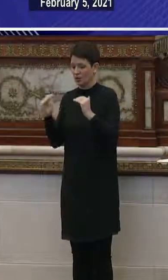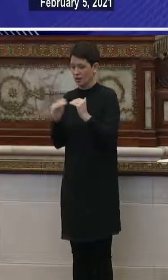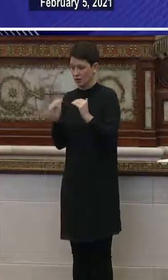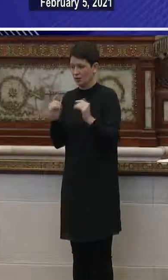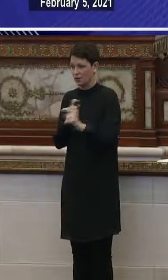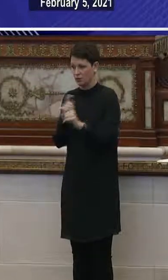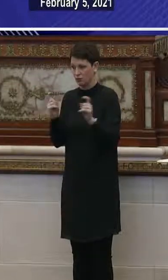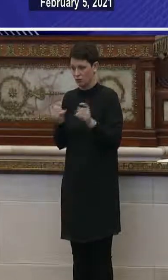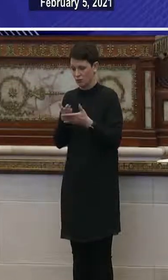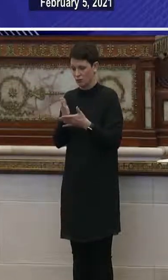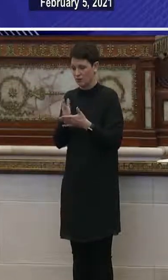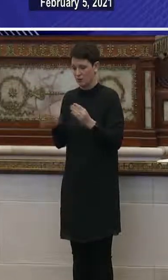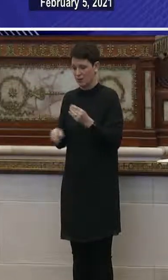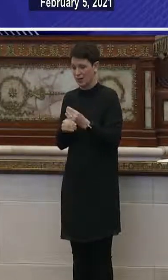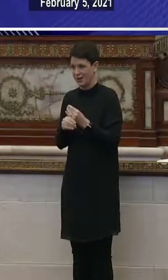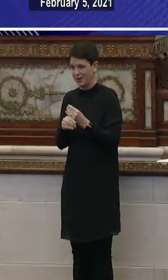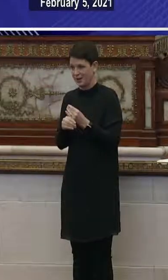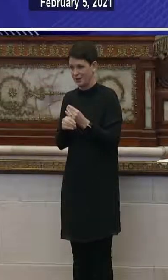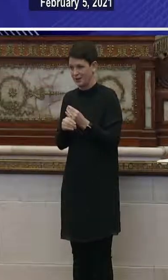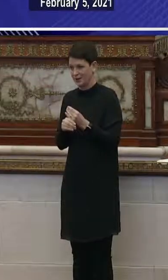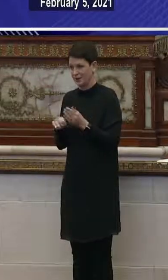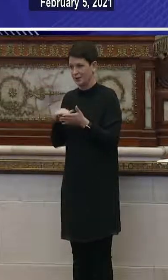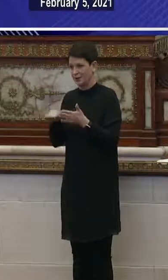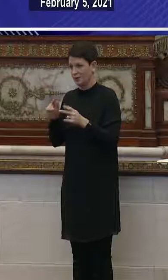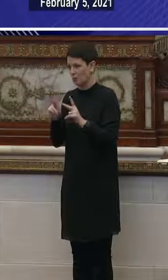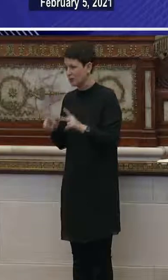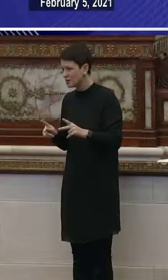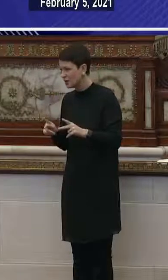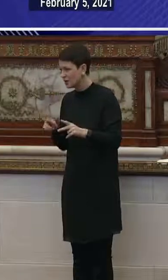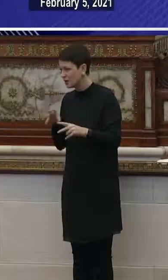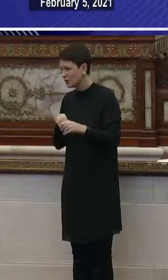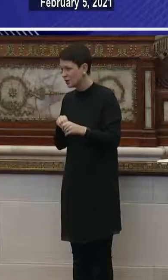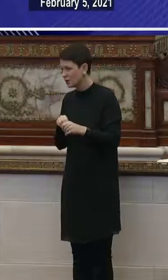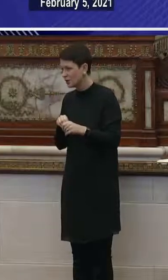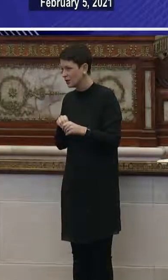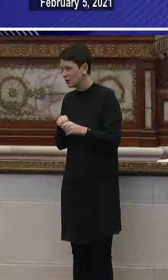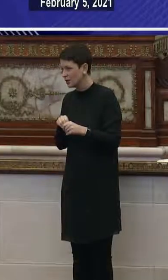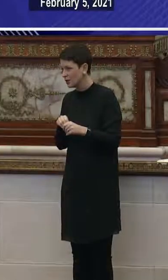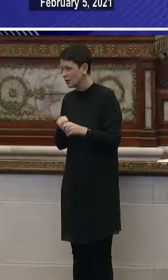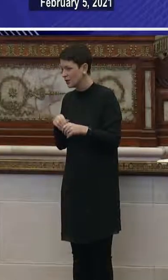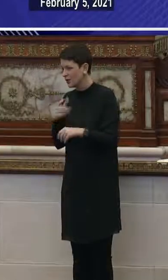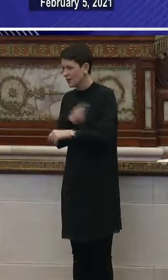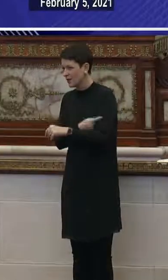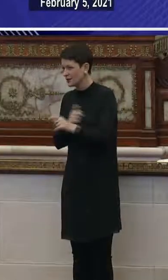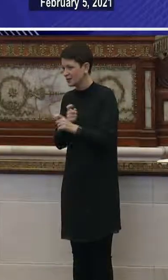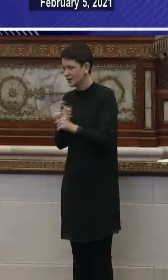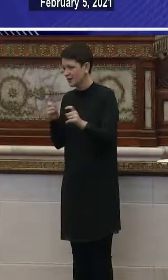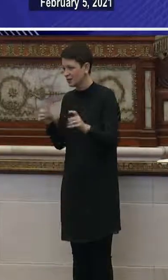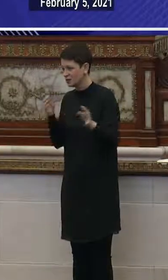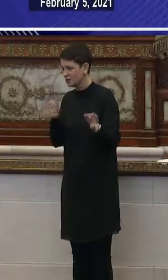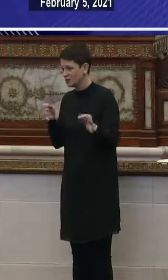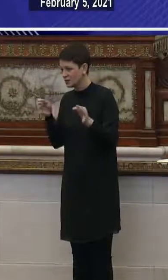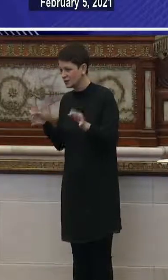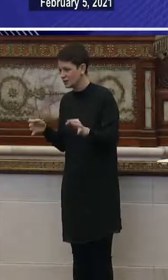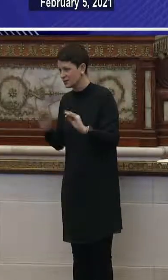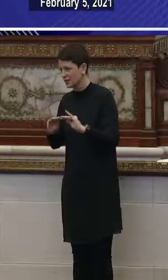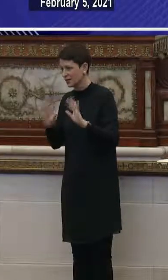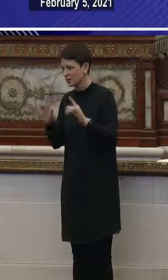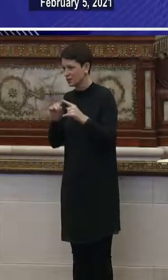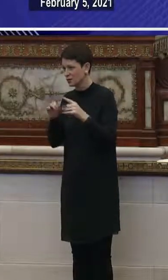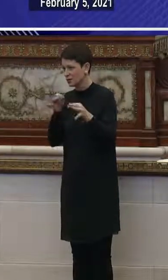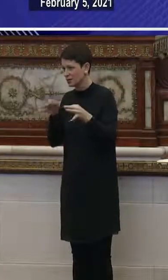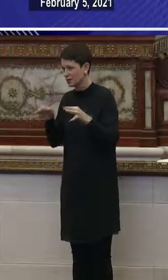distribution initiative by adding a lead staff person for racial equity, including involving that person in vaccine allocation decisions and clarifying to the entire team